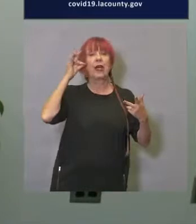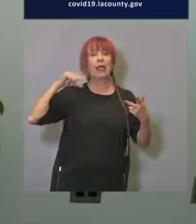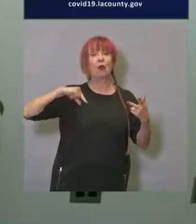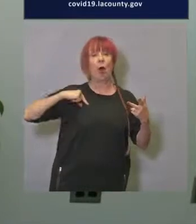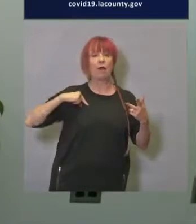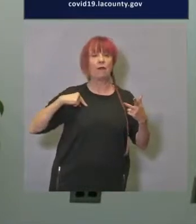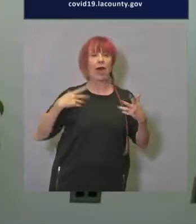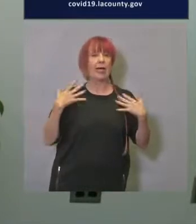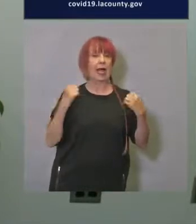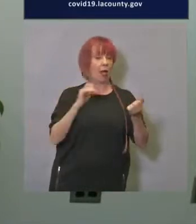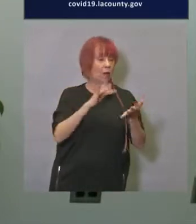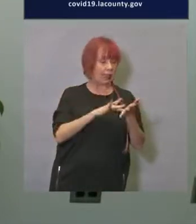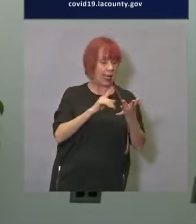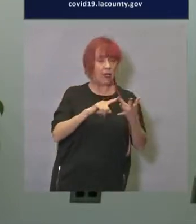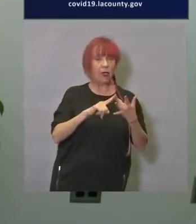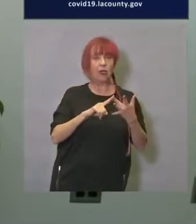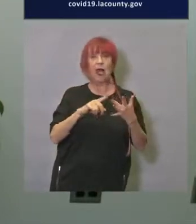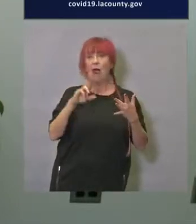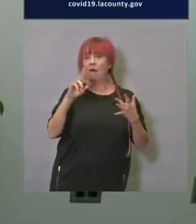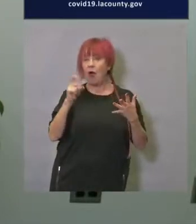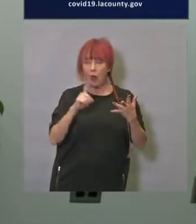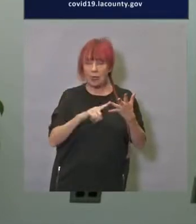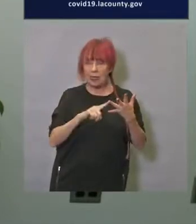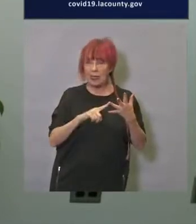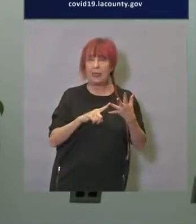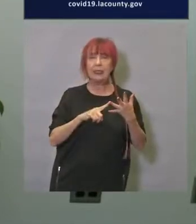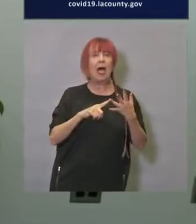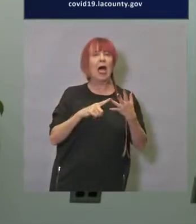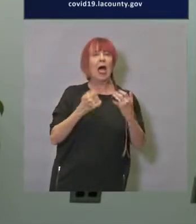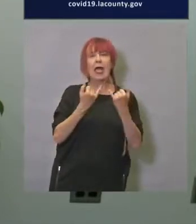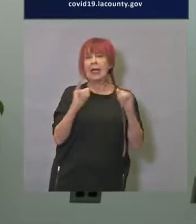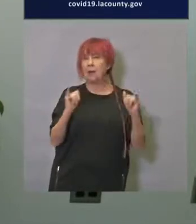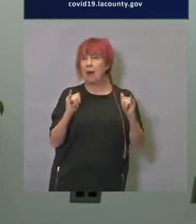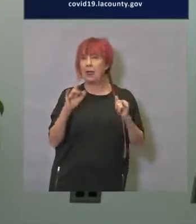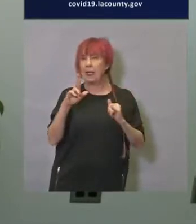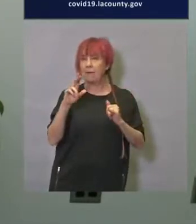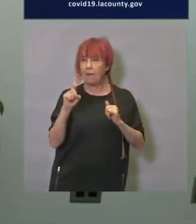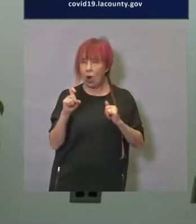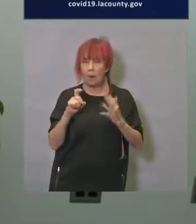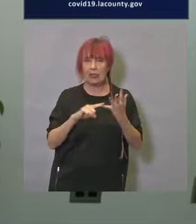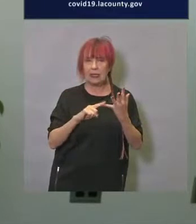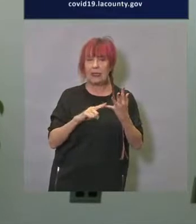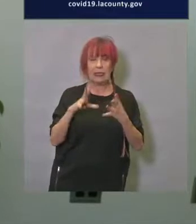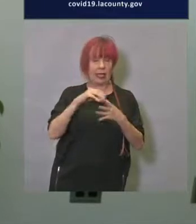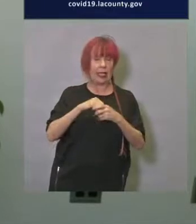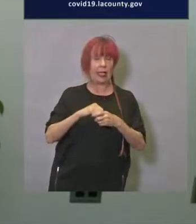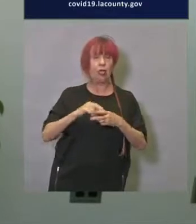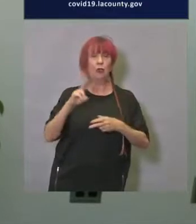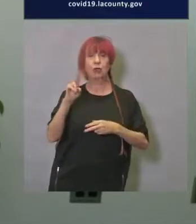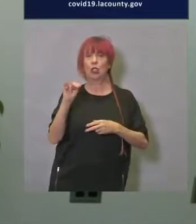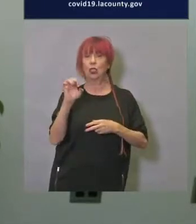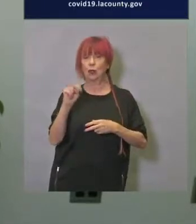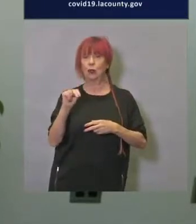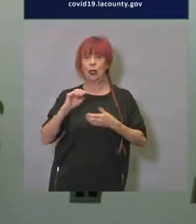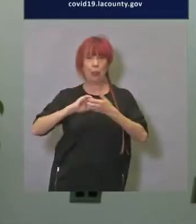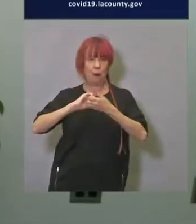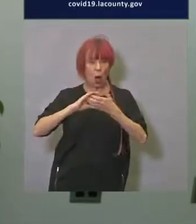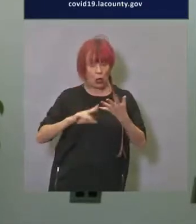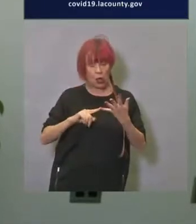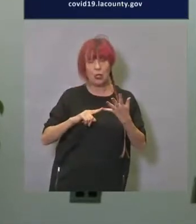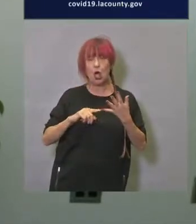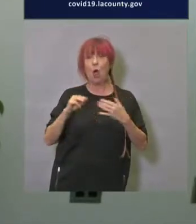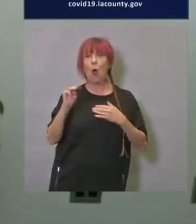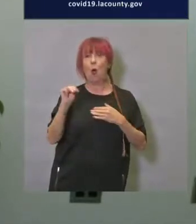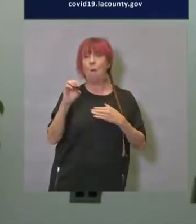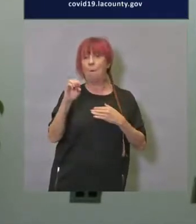our pharmacy partners, particularly some of our independent pharmacies, that includes our union partners, our mobile teams that